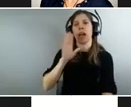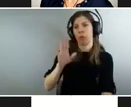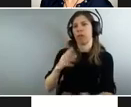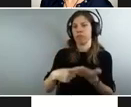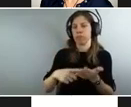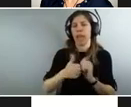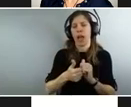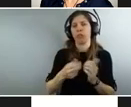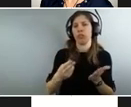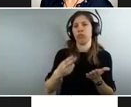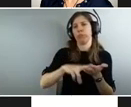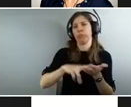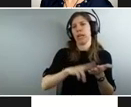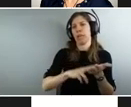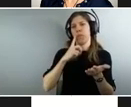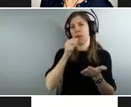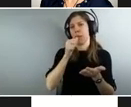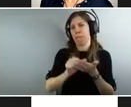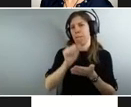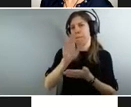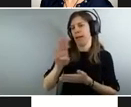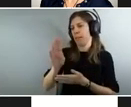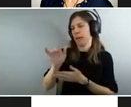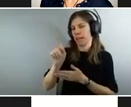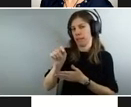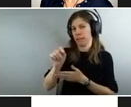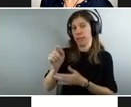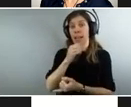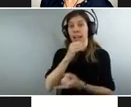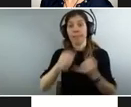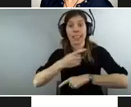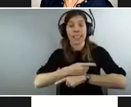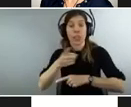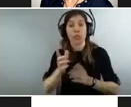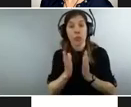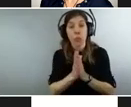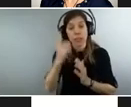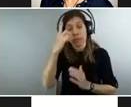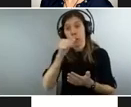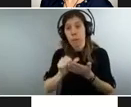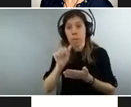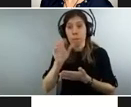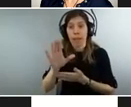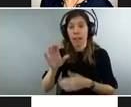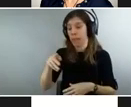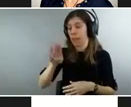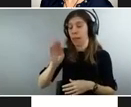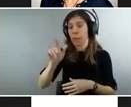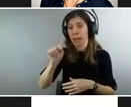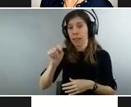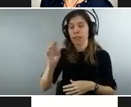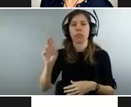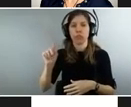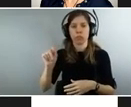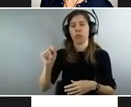minute. Your last day to request a ballot in the mail is going to be October 23rd,